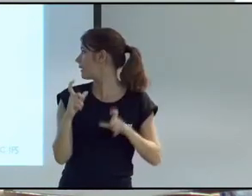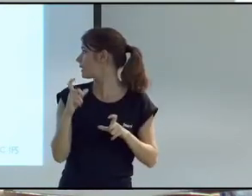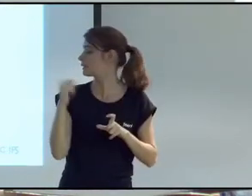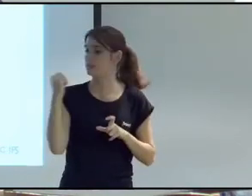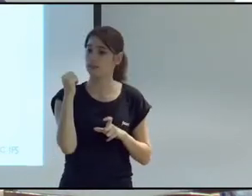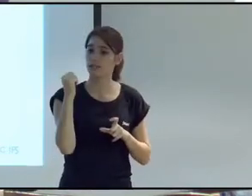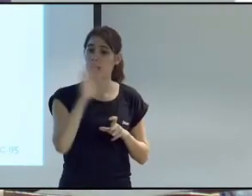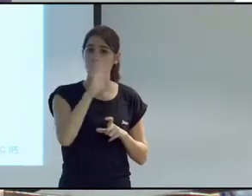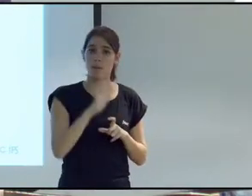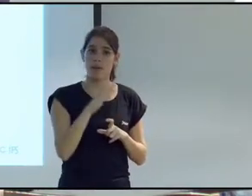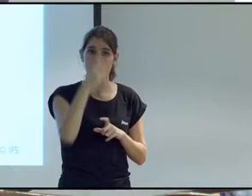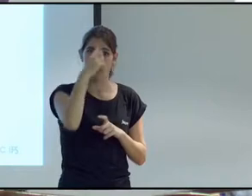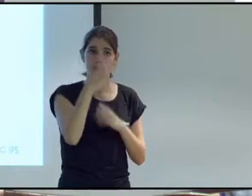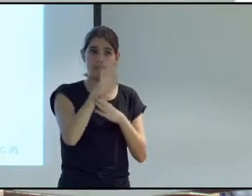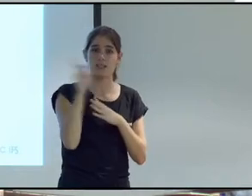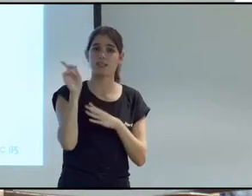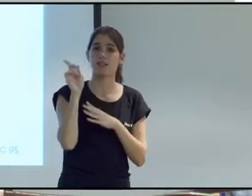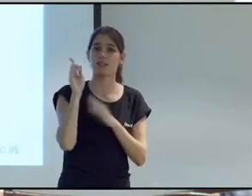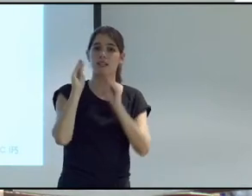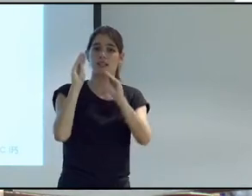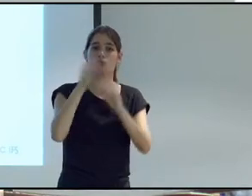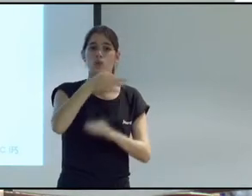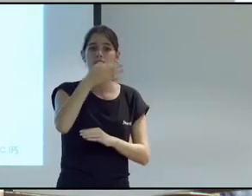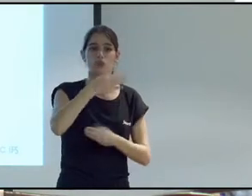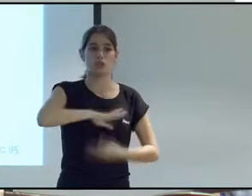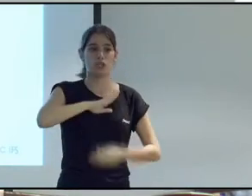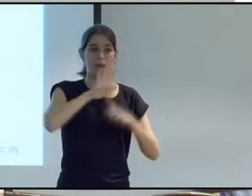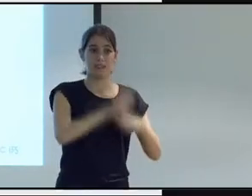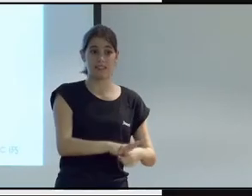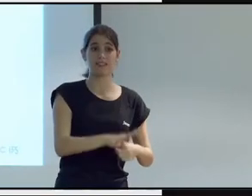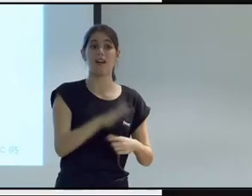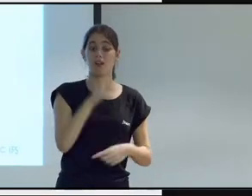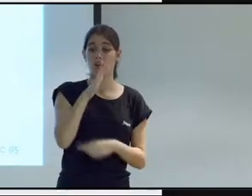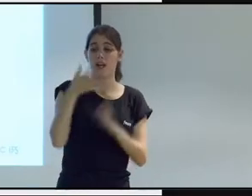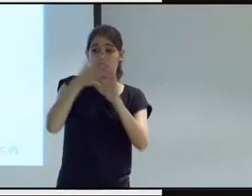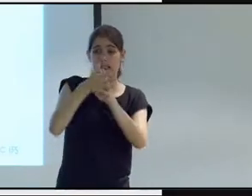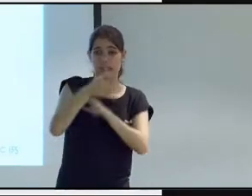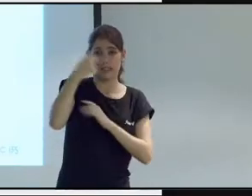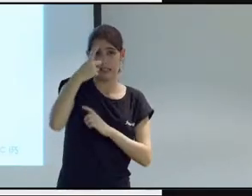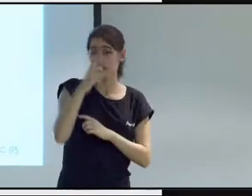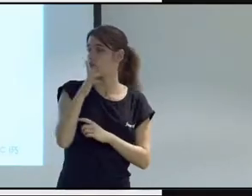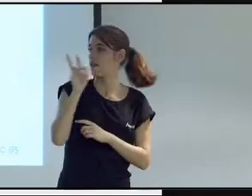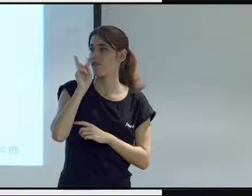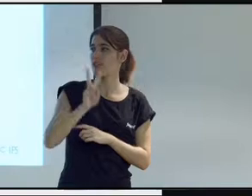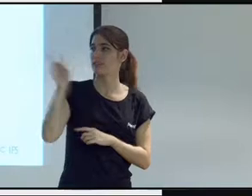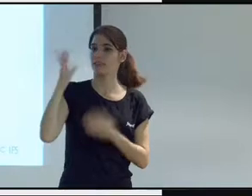Here are some pictures which represent this ability idea.